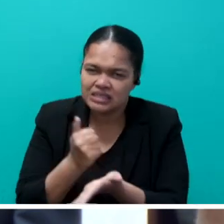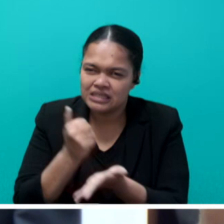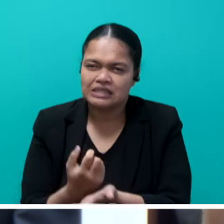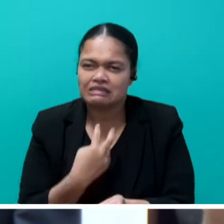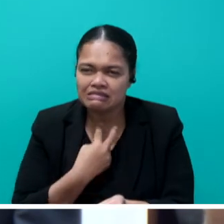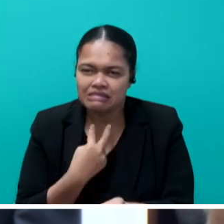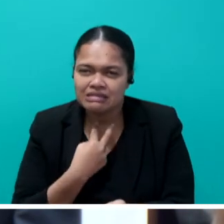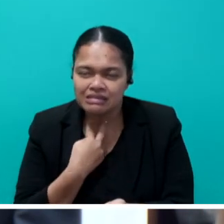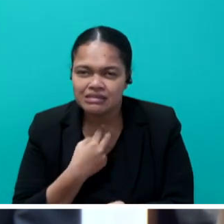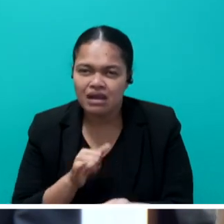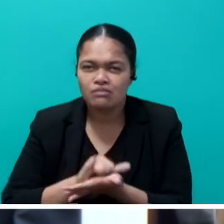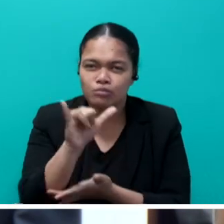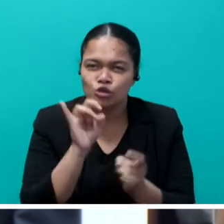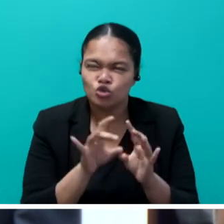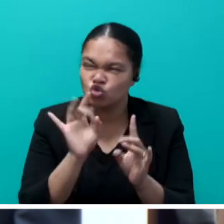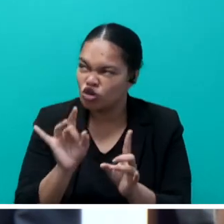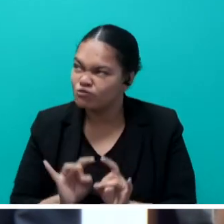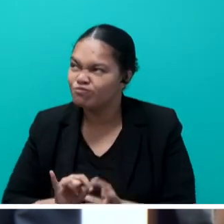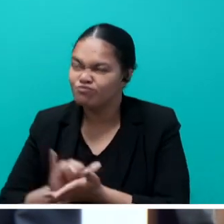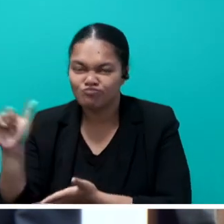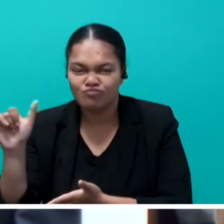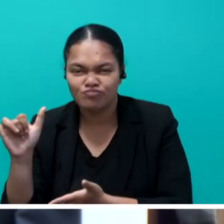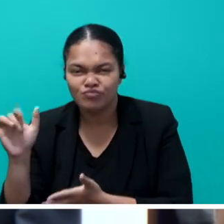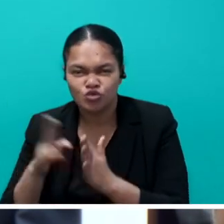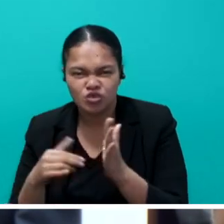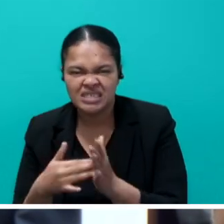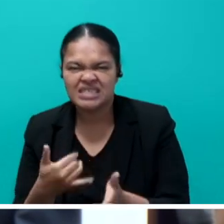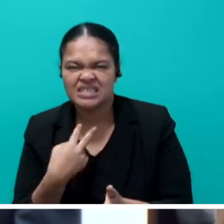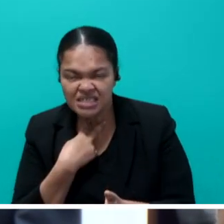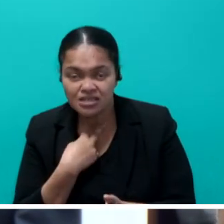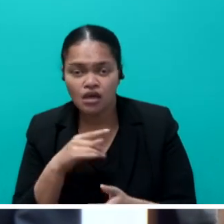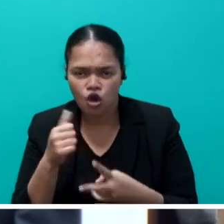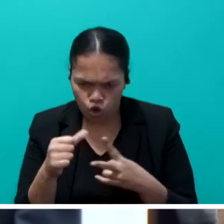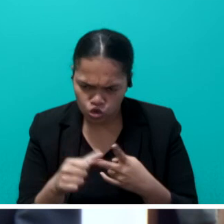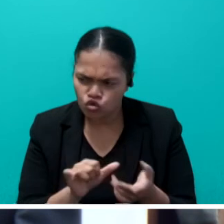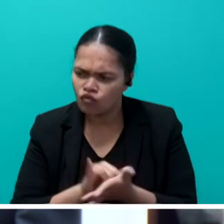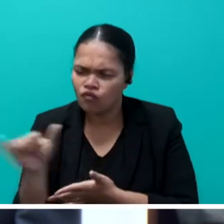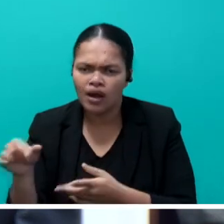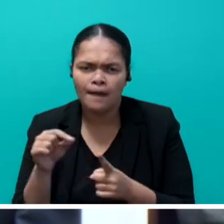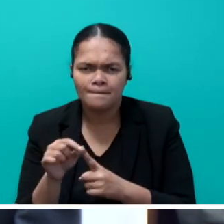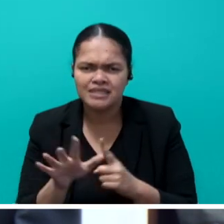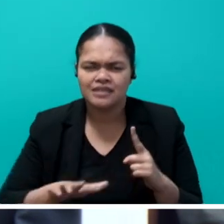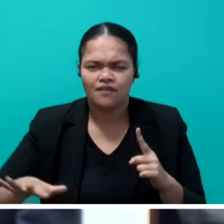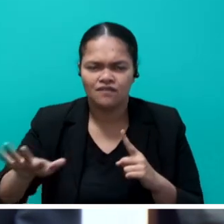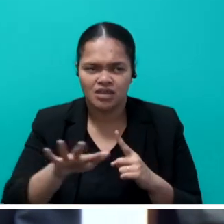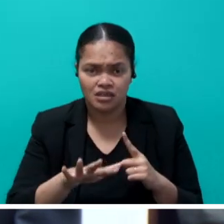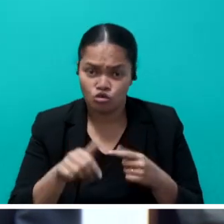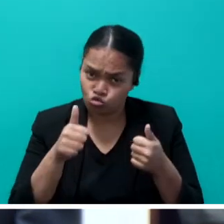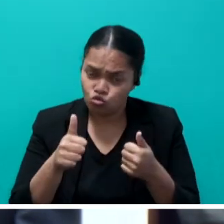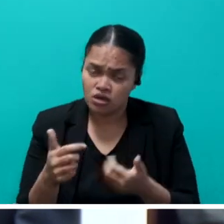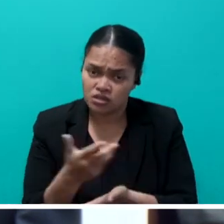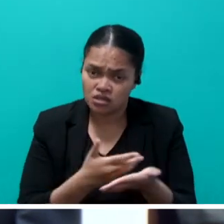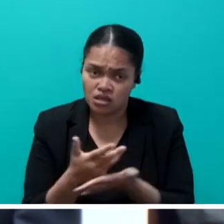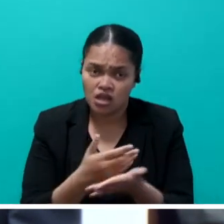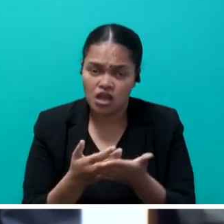Zealand, but also to travel to some of the Pacific Island countries. And so I think it's a good discussion that the Economic